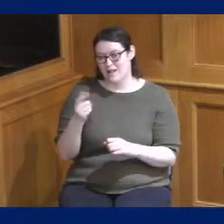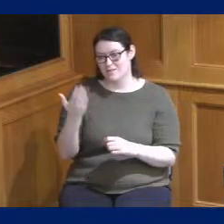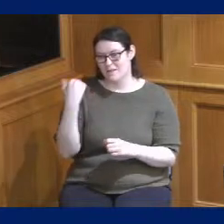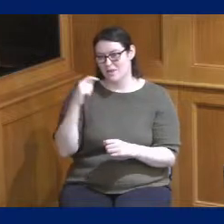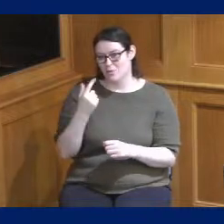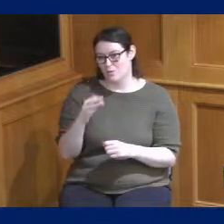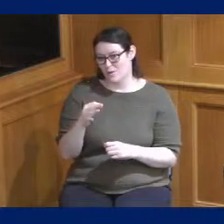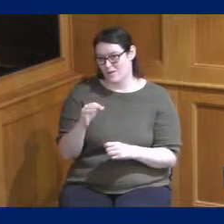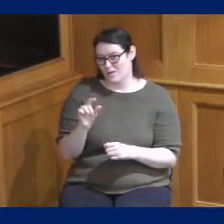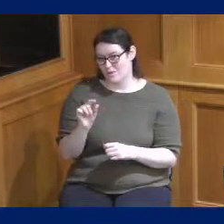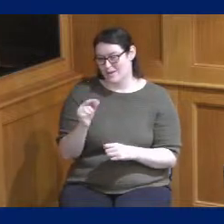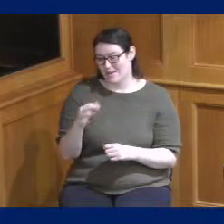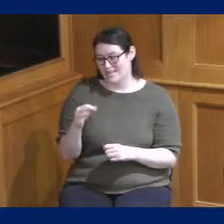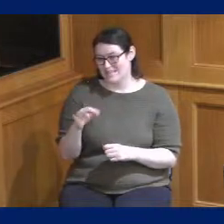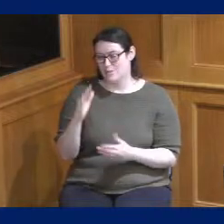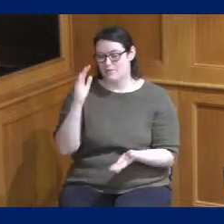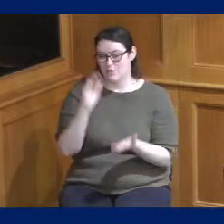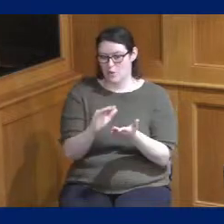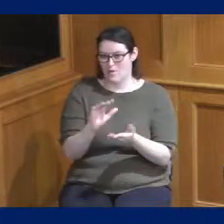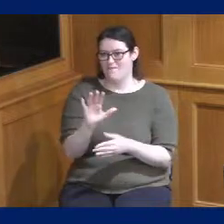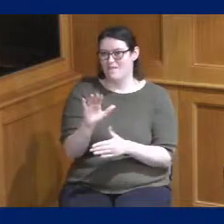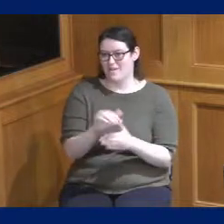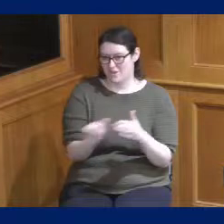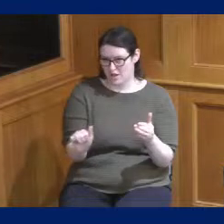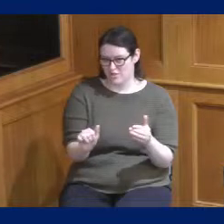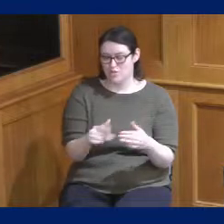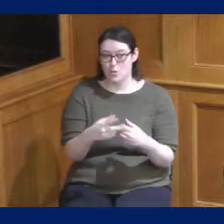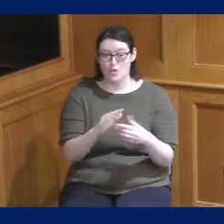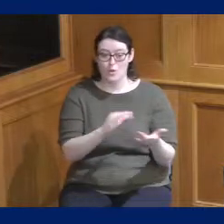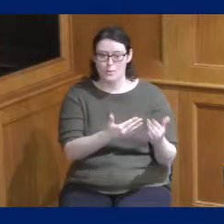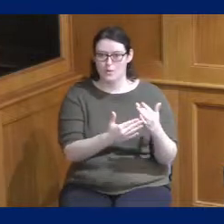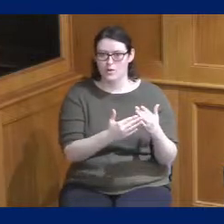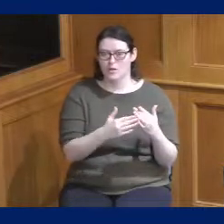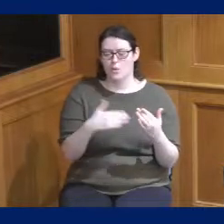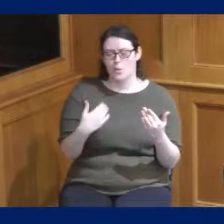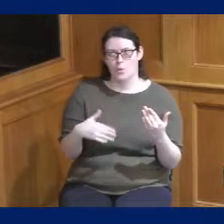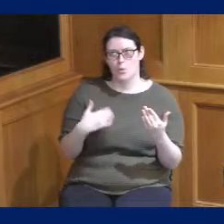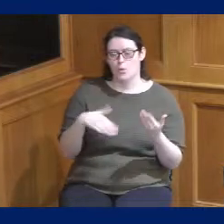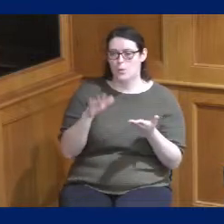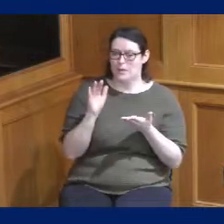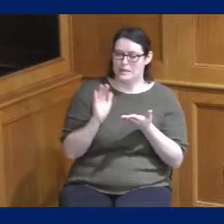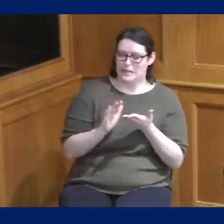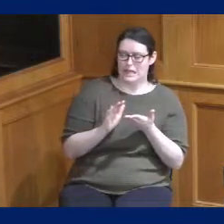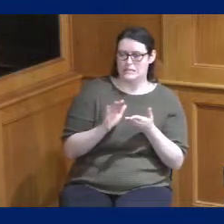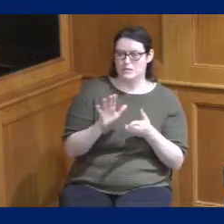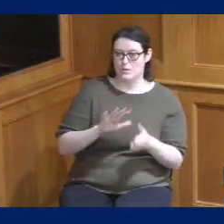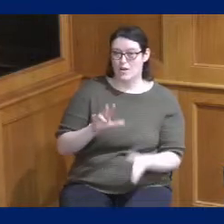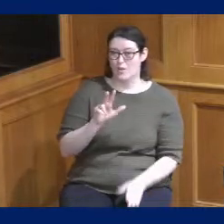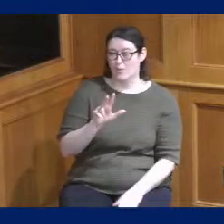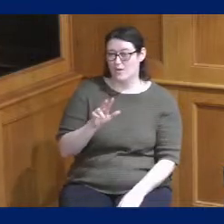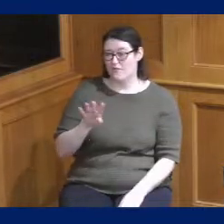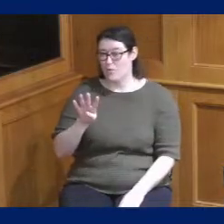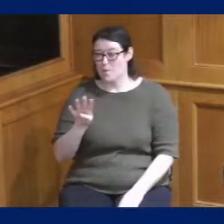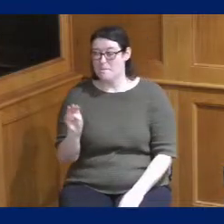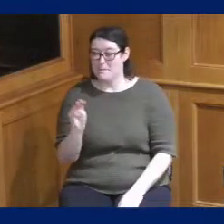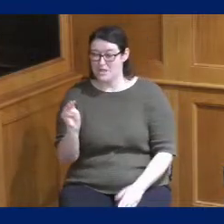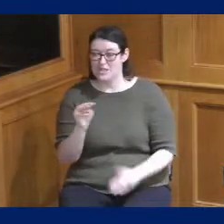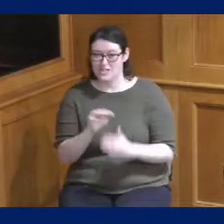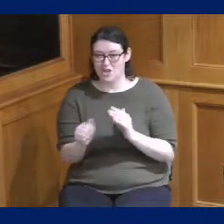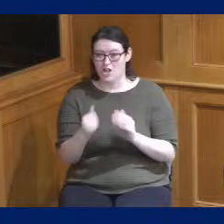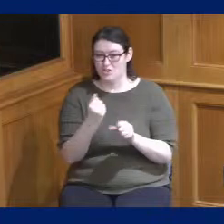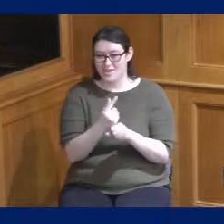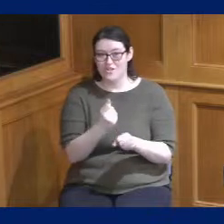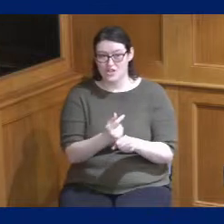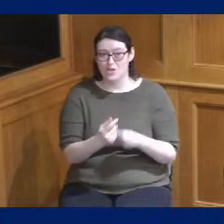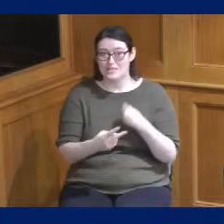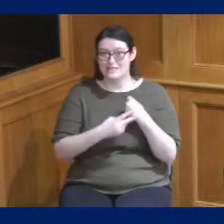that down to $5. That saves communities in total around $3 to $4 million per year, which helps them put additional